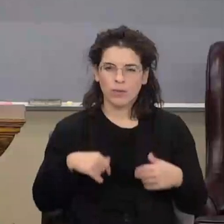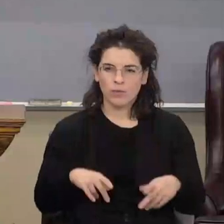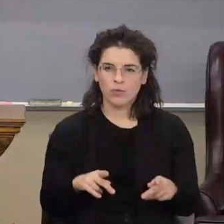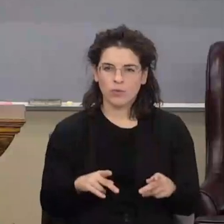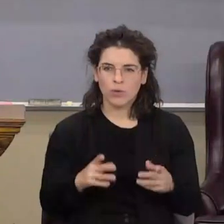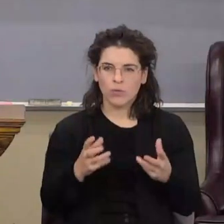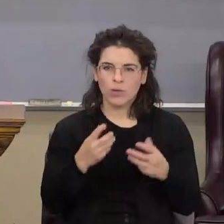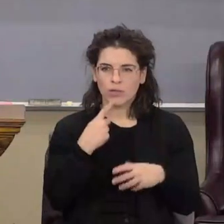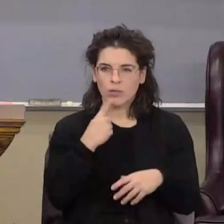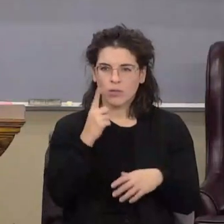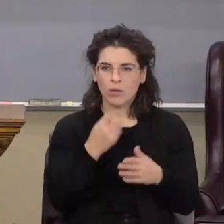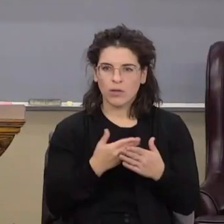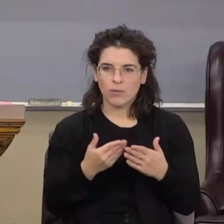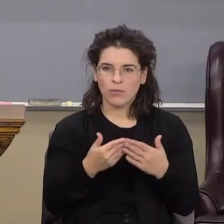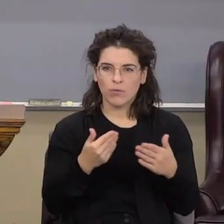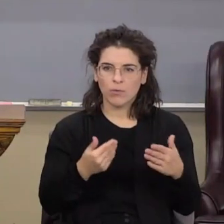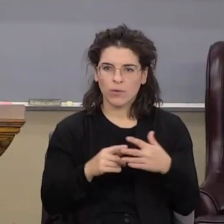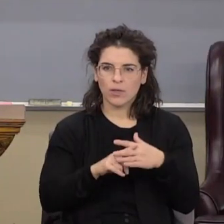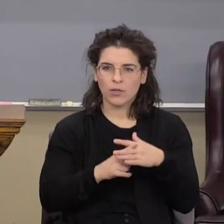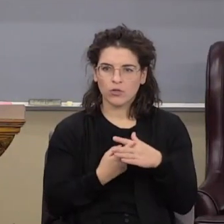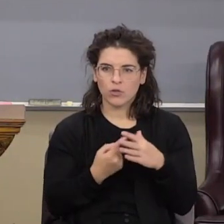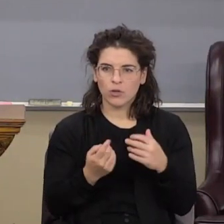I want to say one thing to you before we get started.